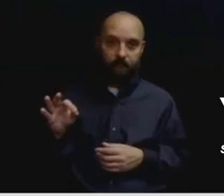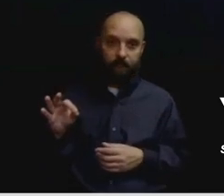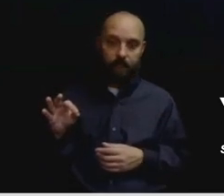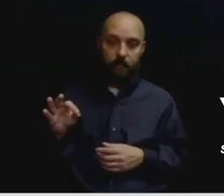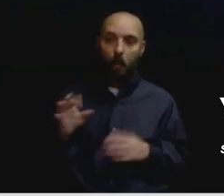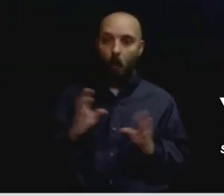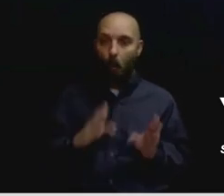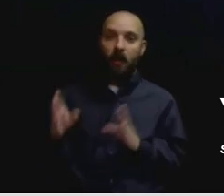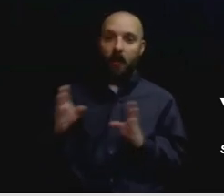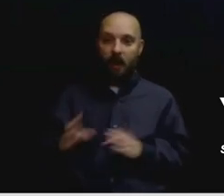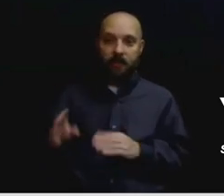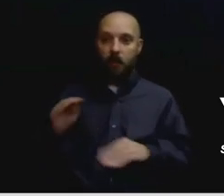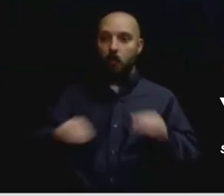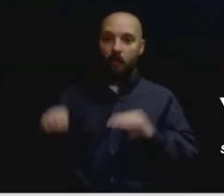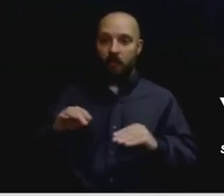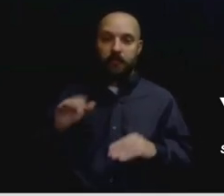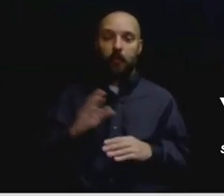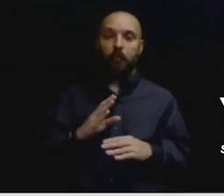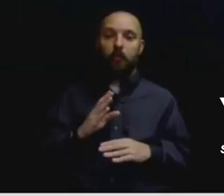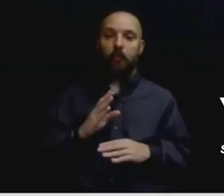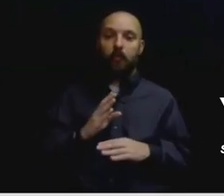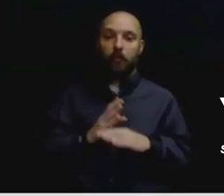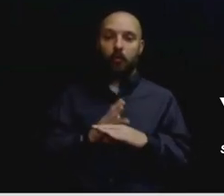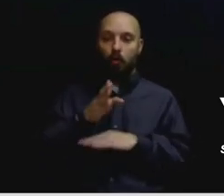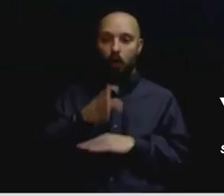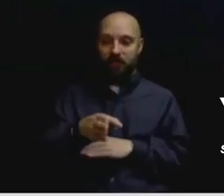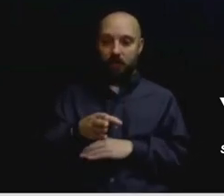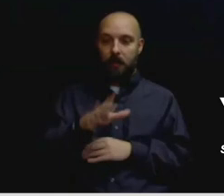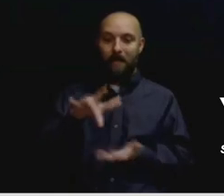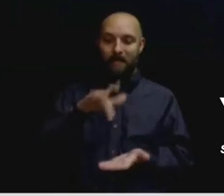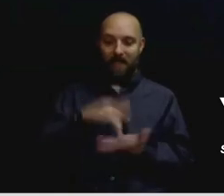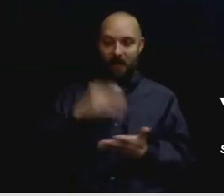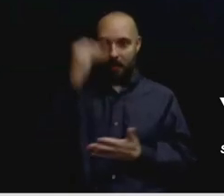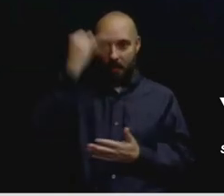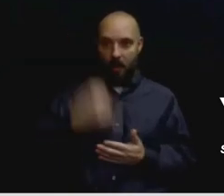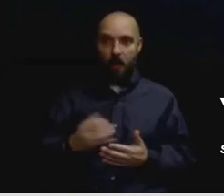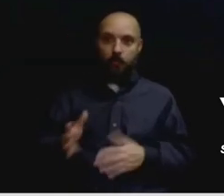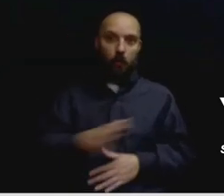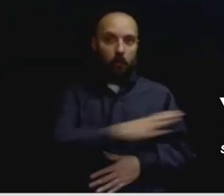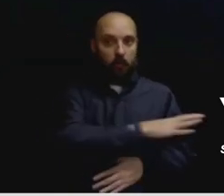organizing movements, so crossing midline and